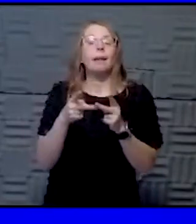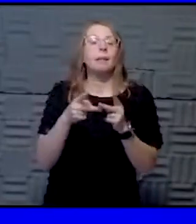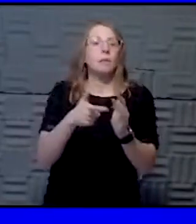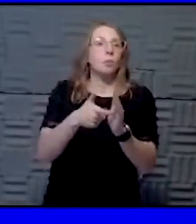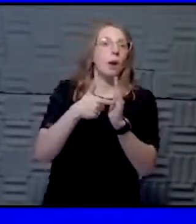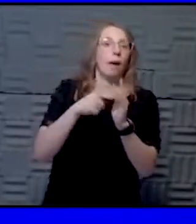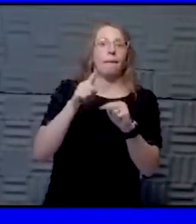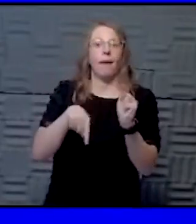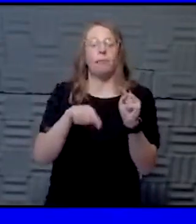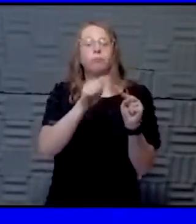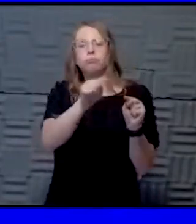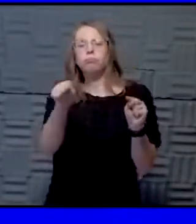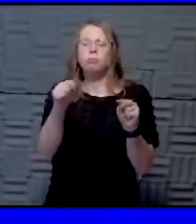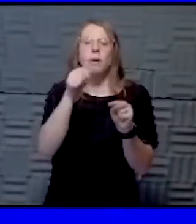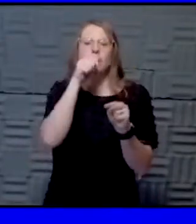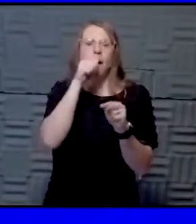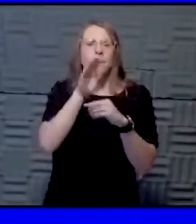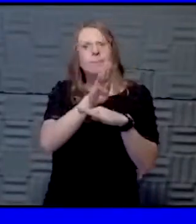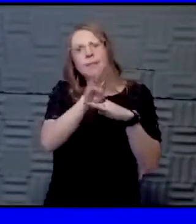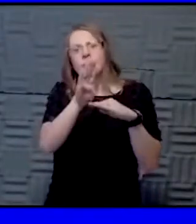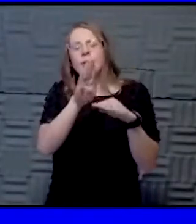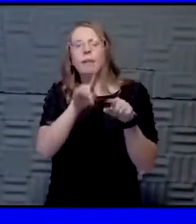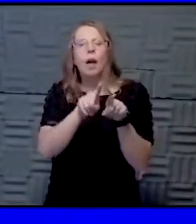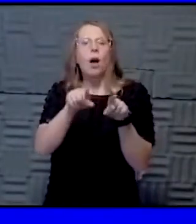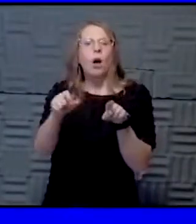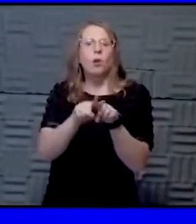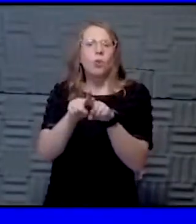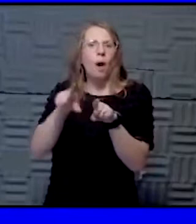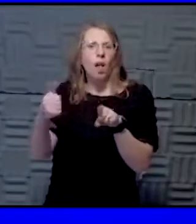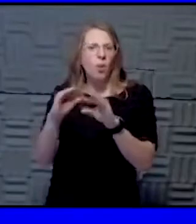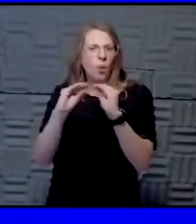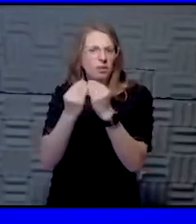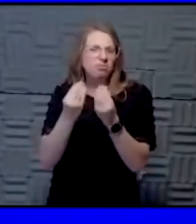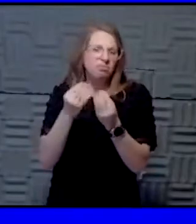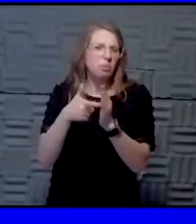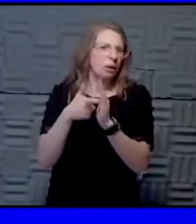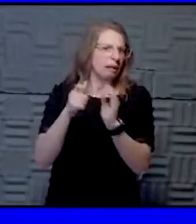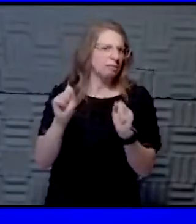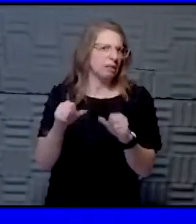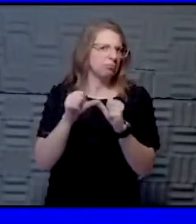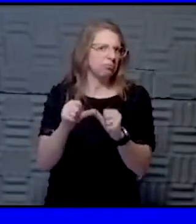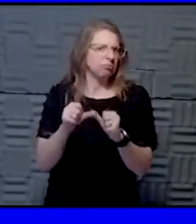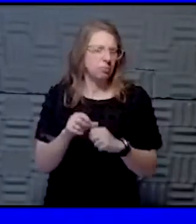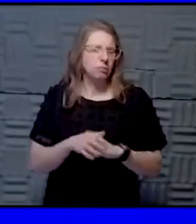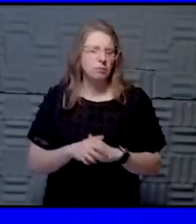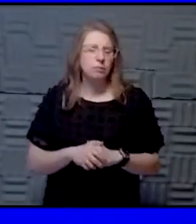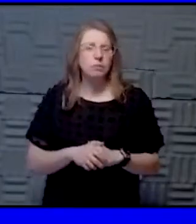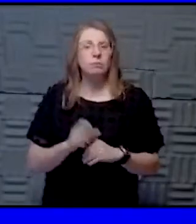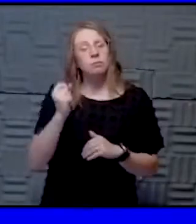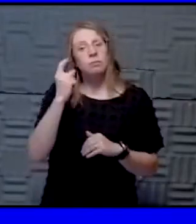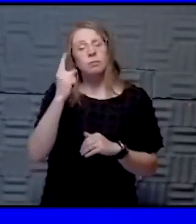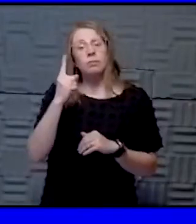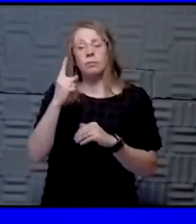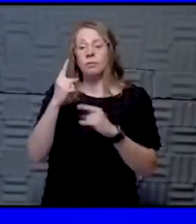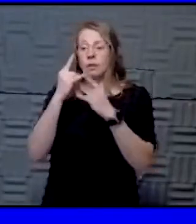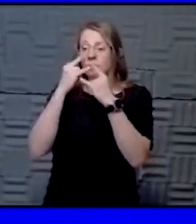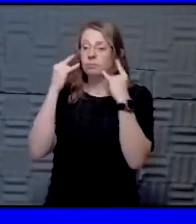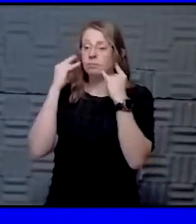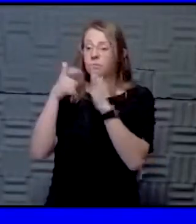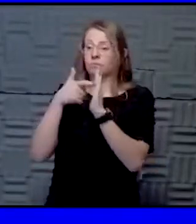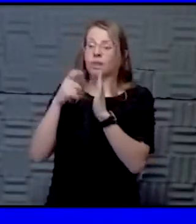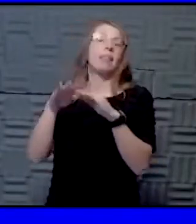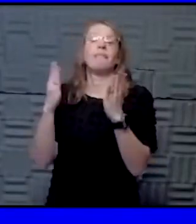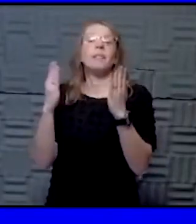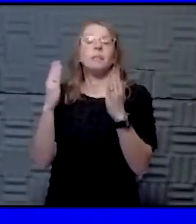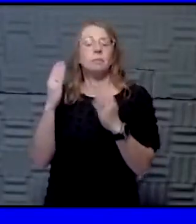Private businesses, other entities as well can continue to, because even though those mask mandates are lifted, we